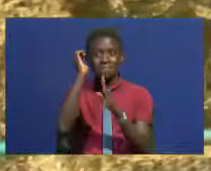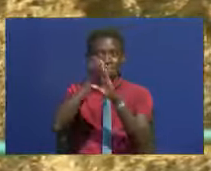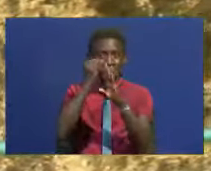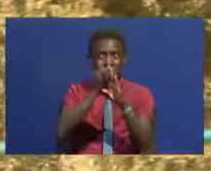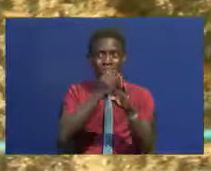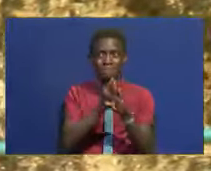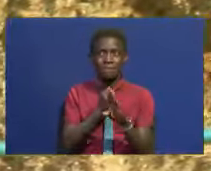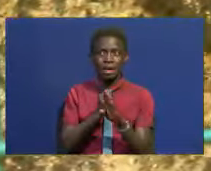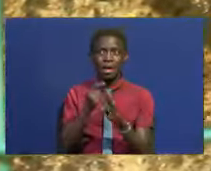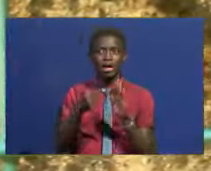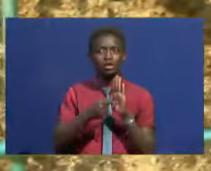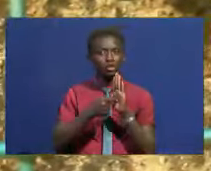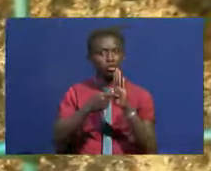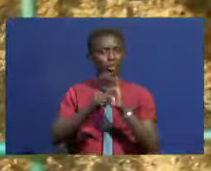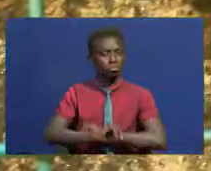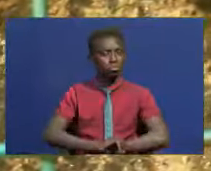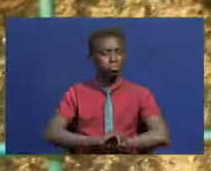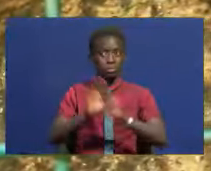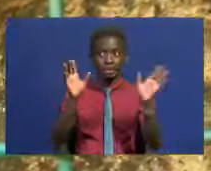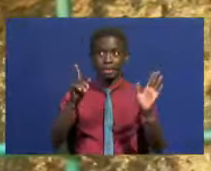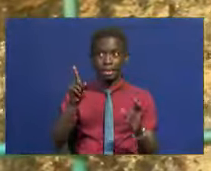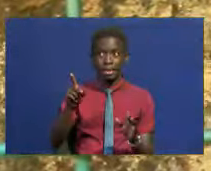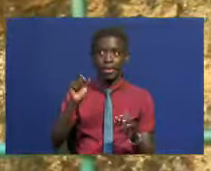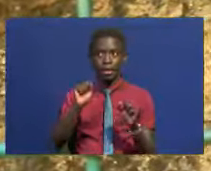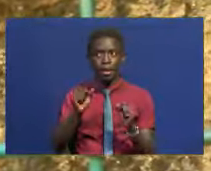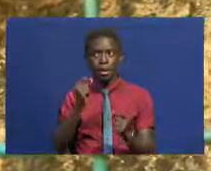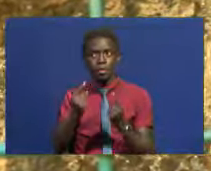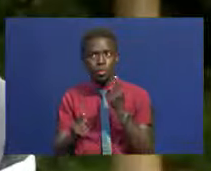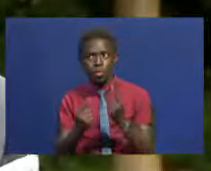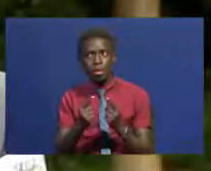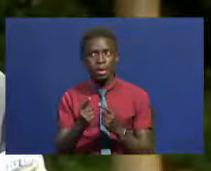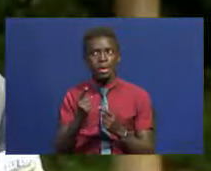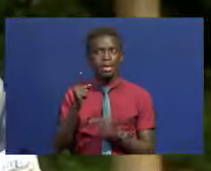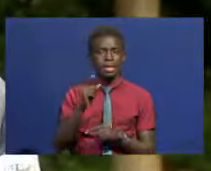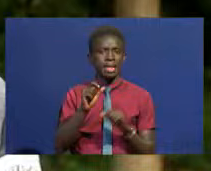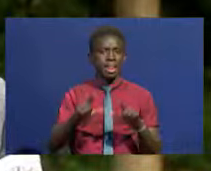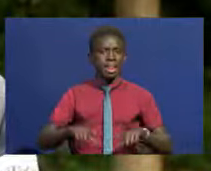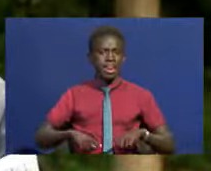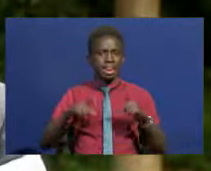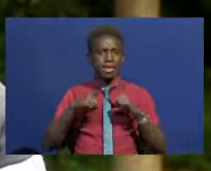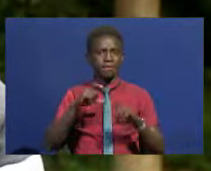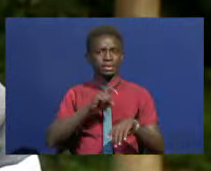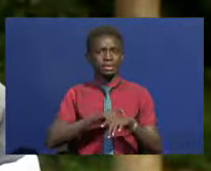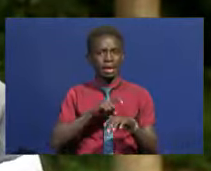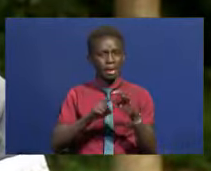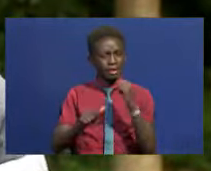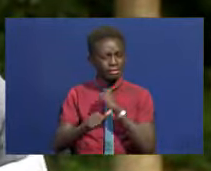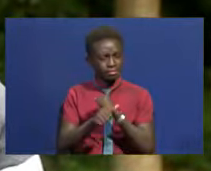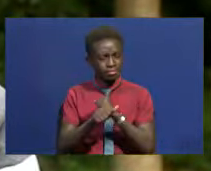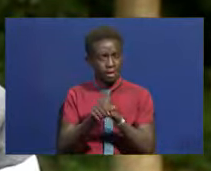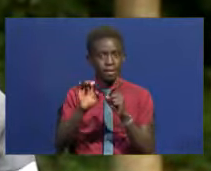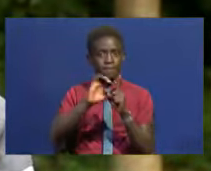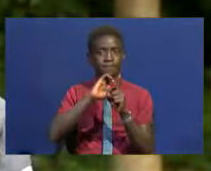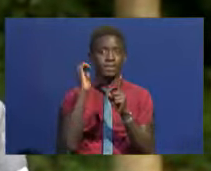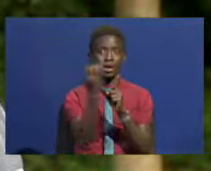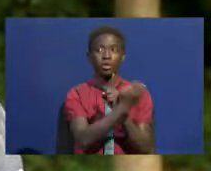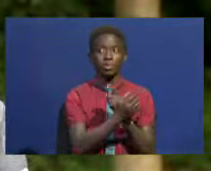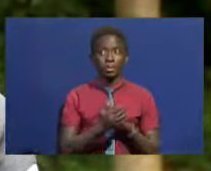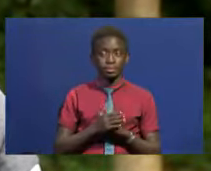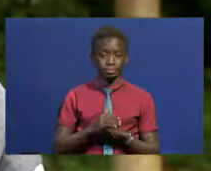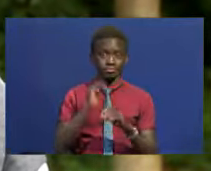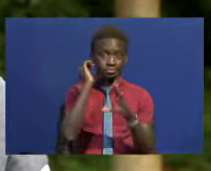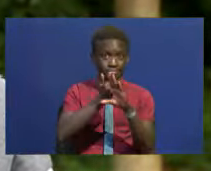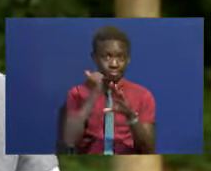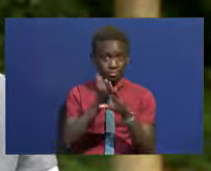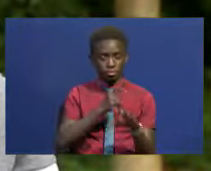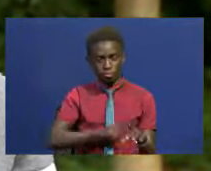ancient inhabitants could cook, surviving the harsh environment. Caves have got evidence of life in